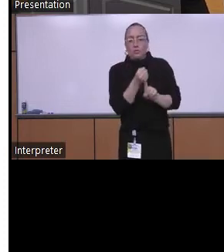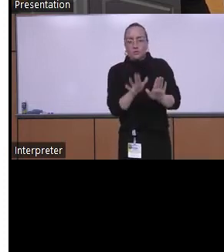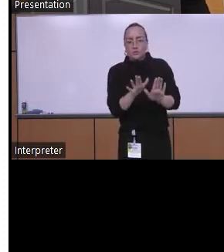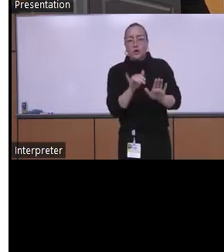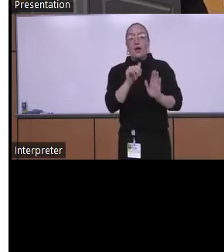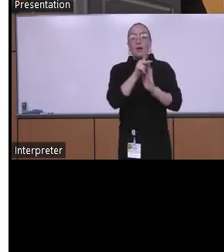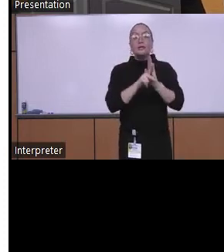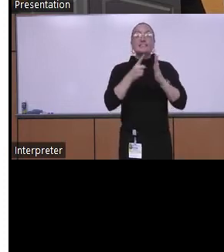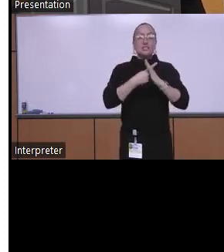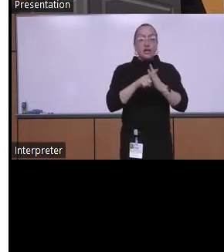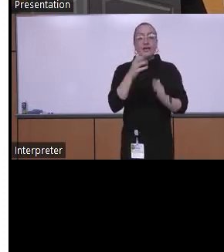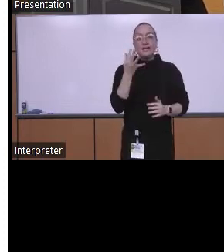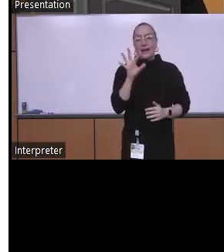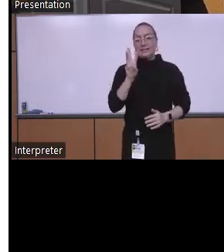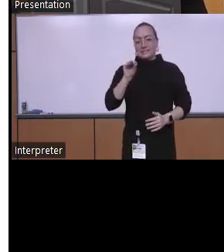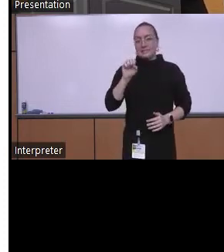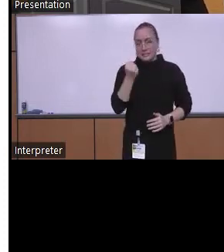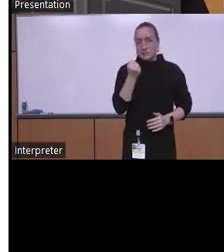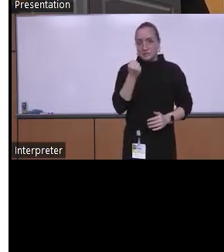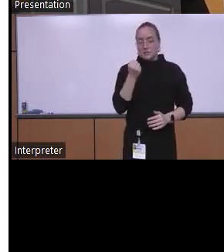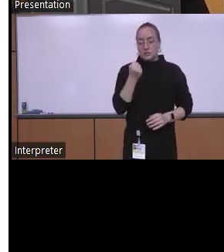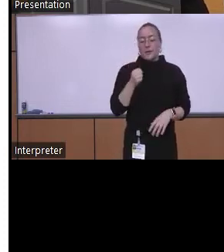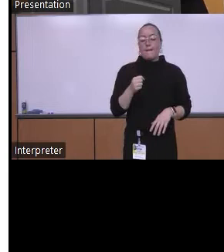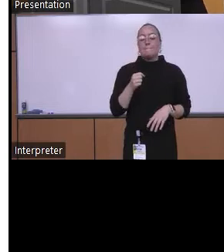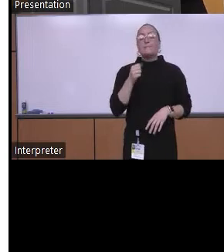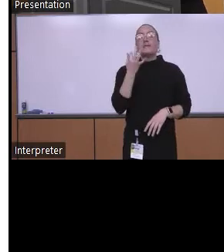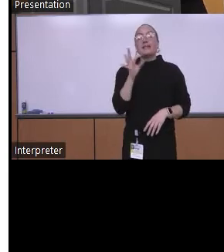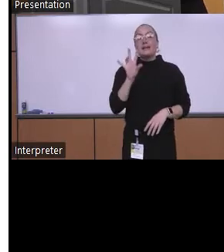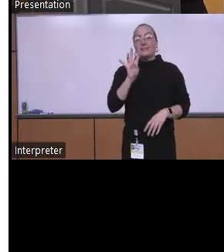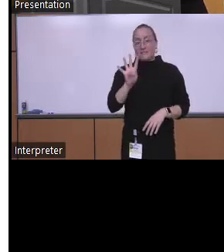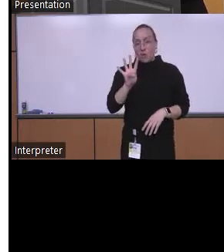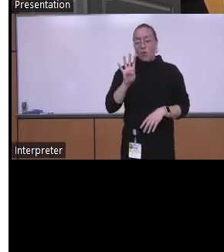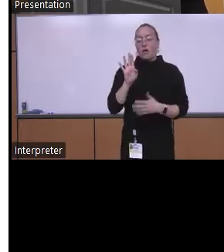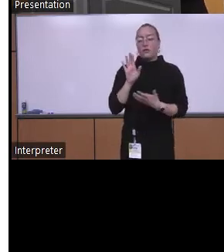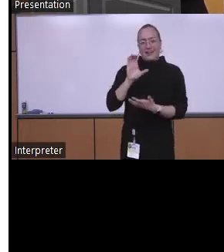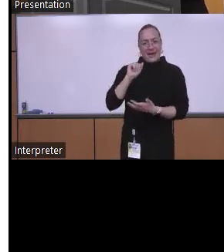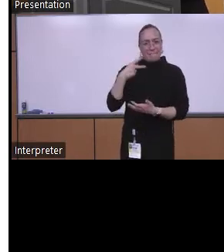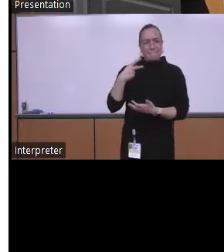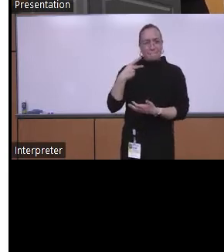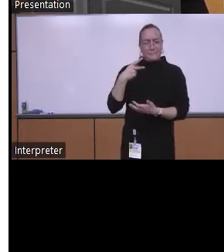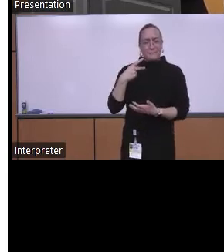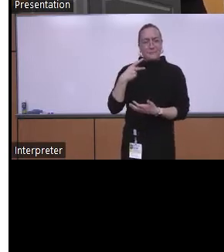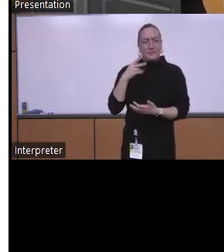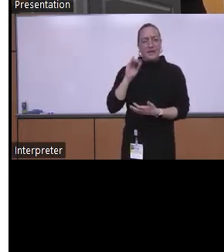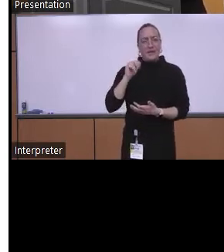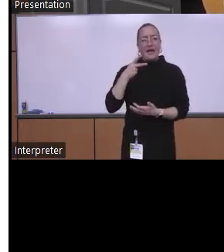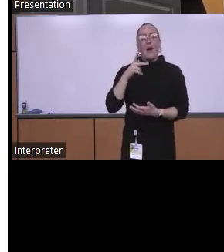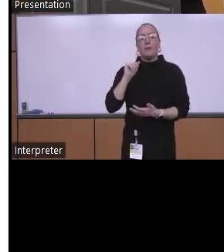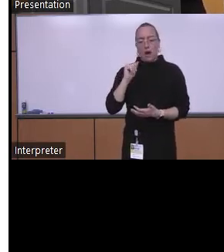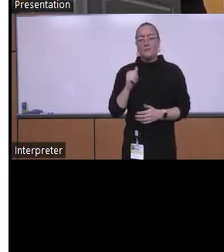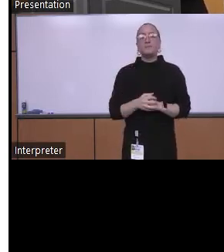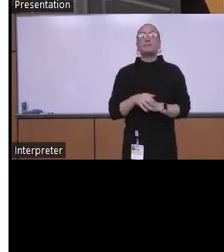the 1960s and hastened considerably in the 70s. The 1974 CAPTA emphasized mandatory reporting and set the